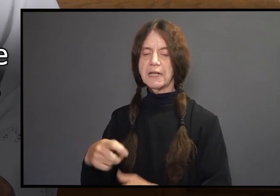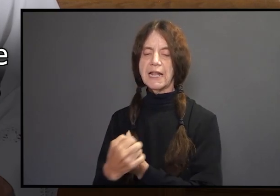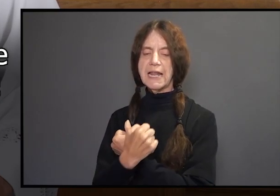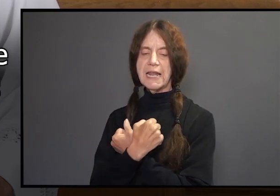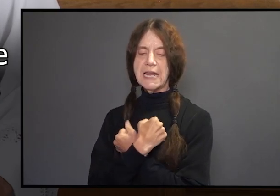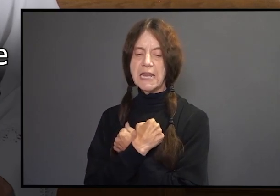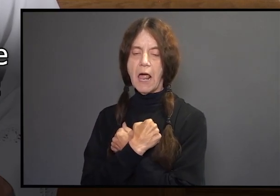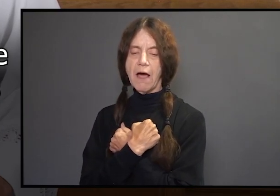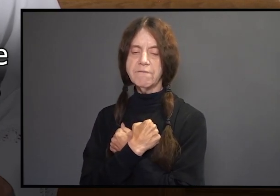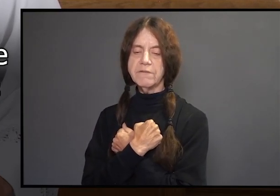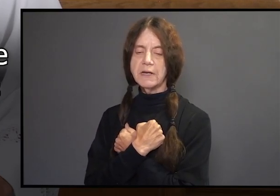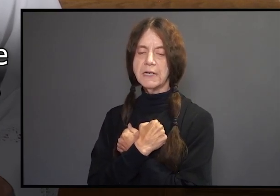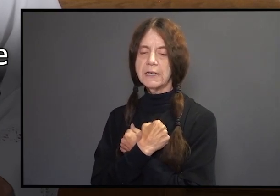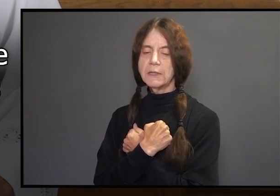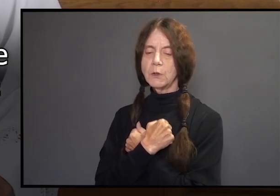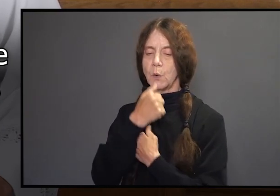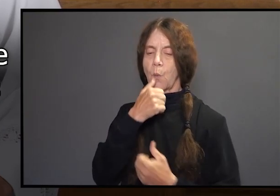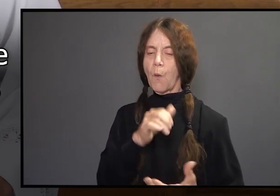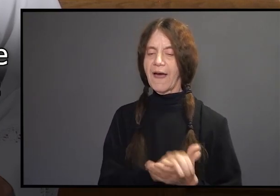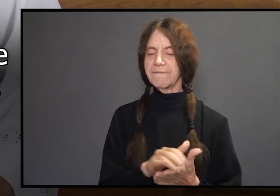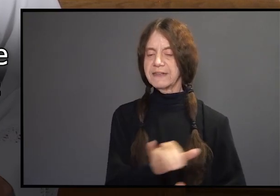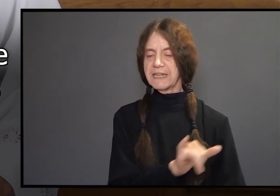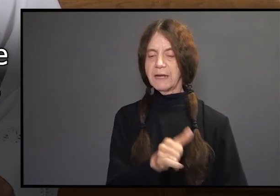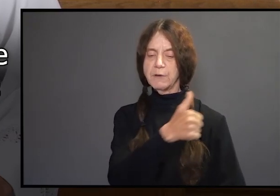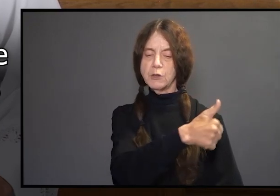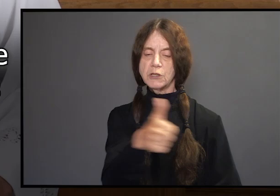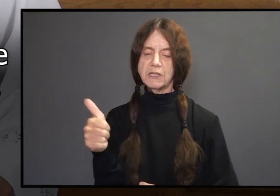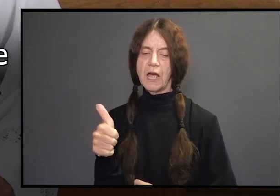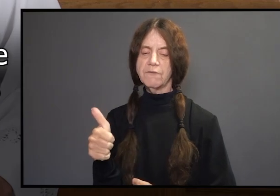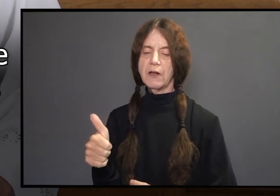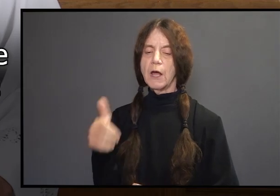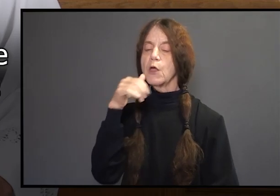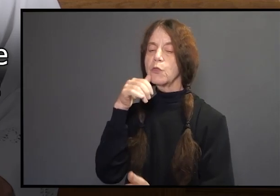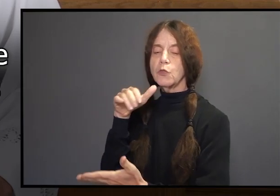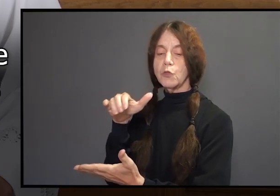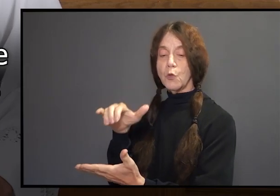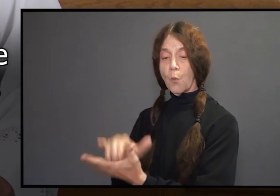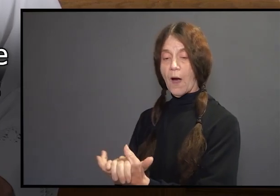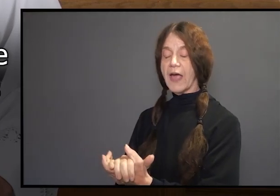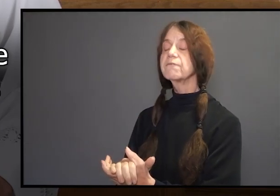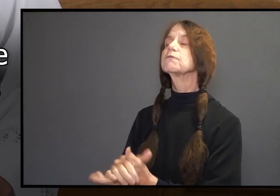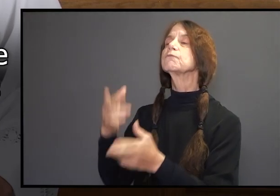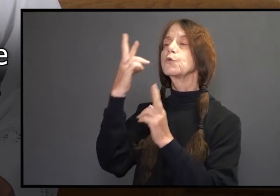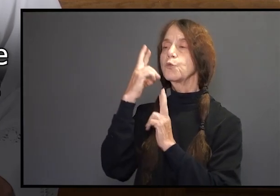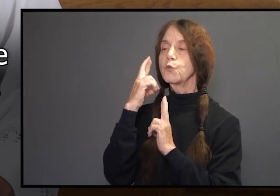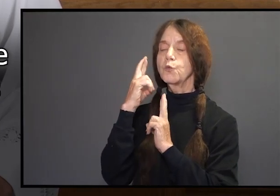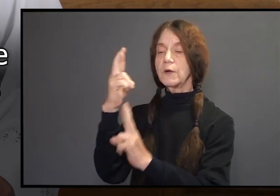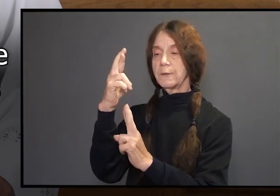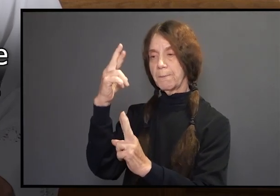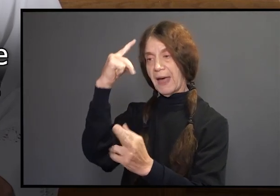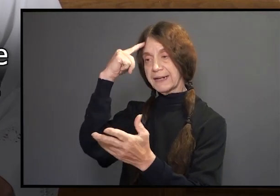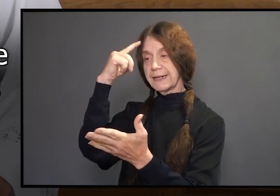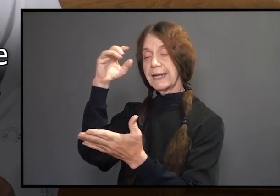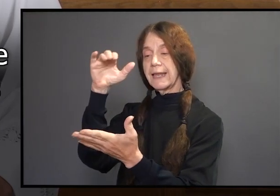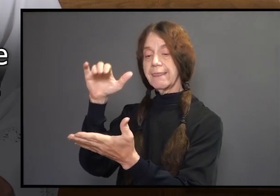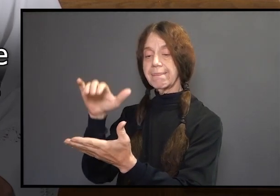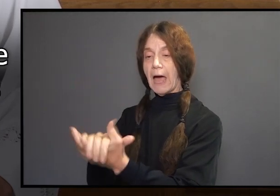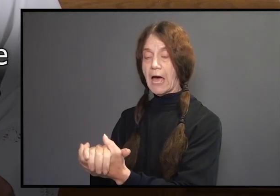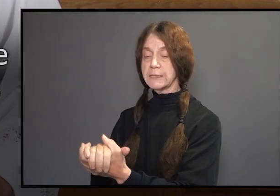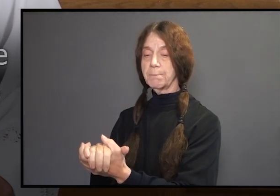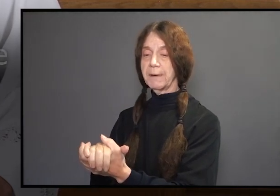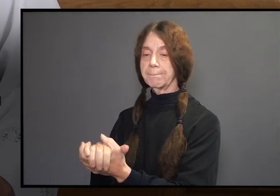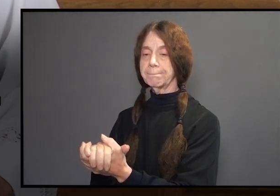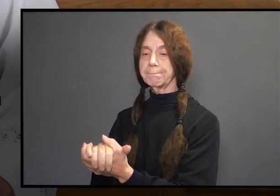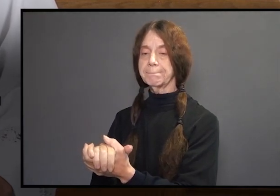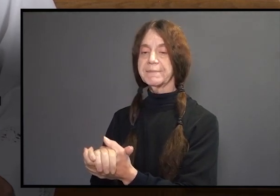the church. However, let each one of you love his wife as himself. Let the wife see that she respects